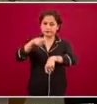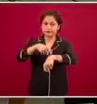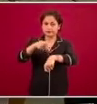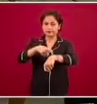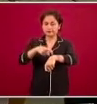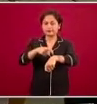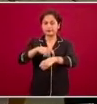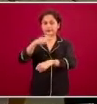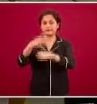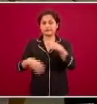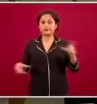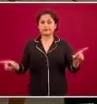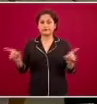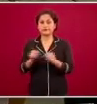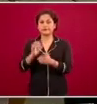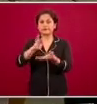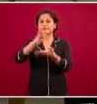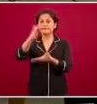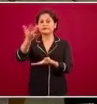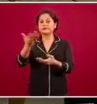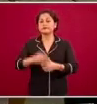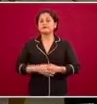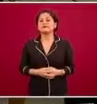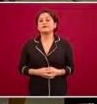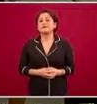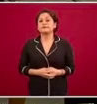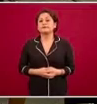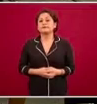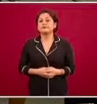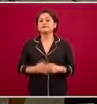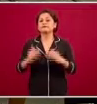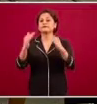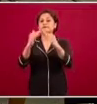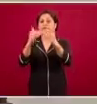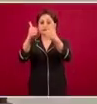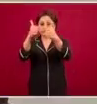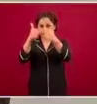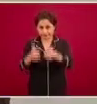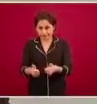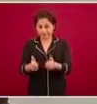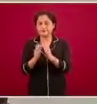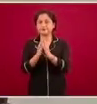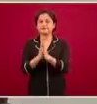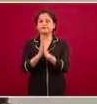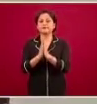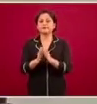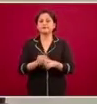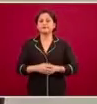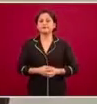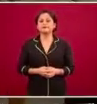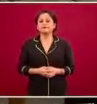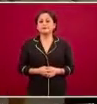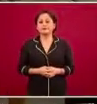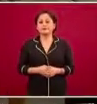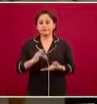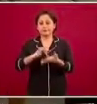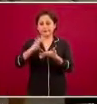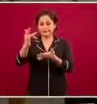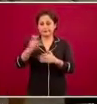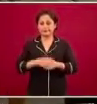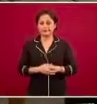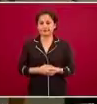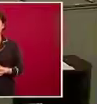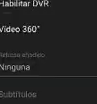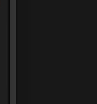Okay, we're out of time. We will continue this conversation tomorrow. Stay at home. Stay at home. Stay at home, please. Thank you.